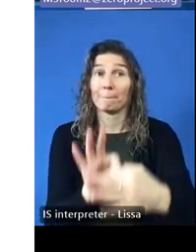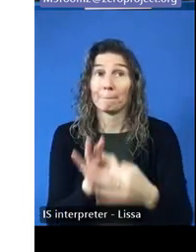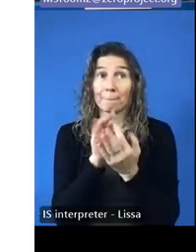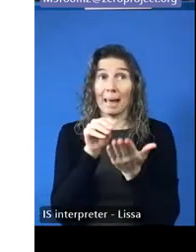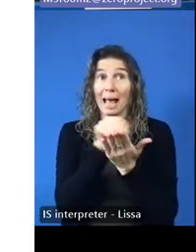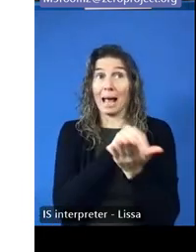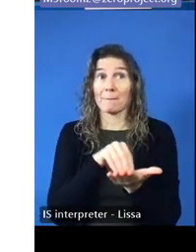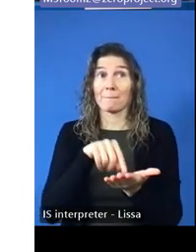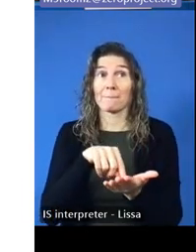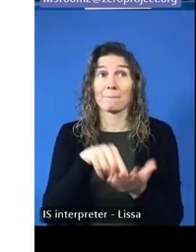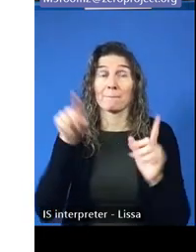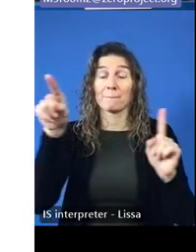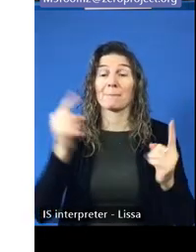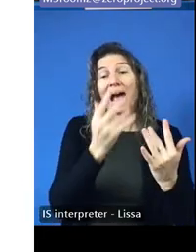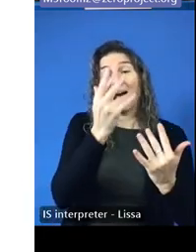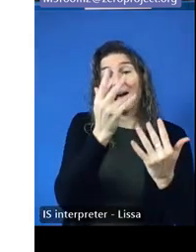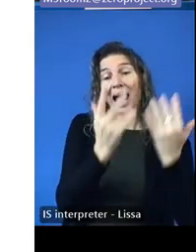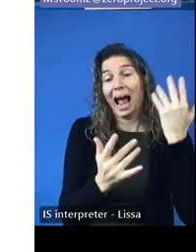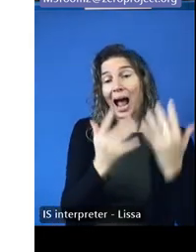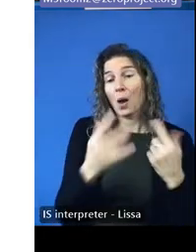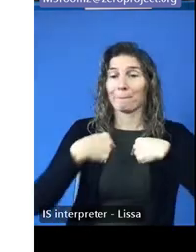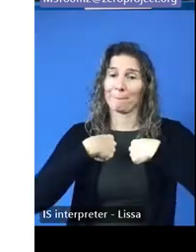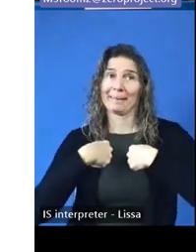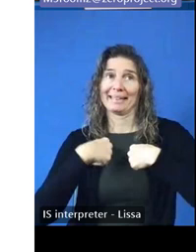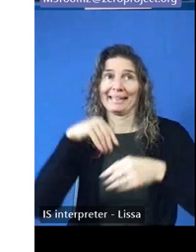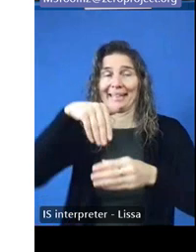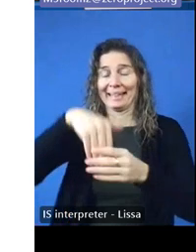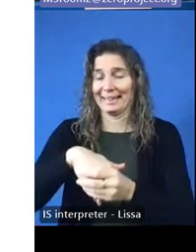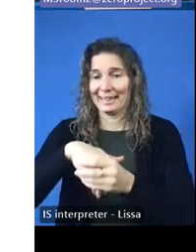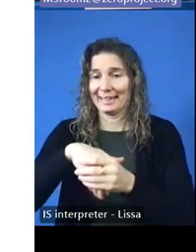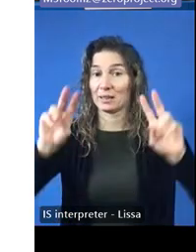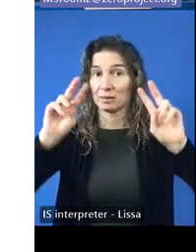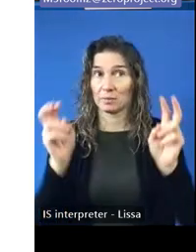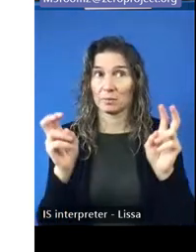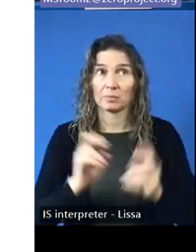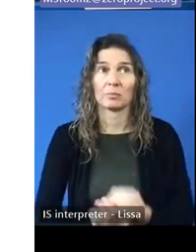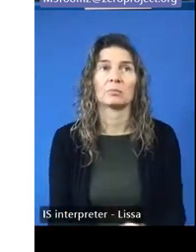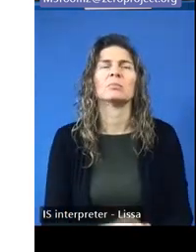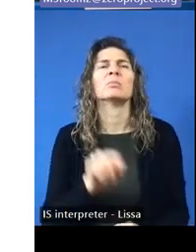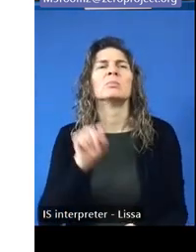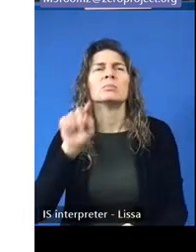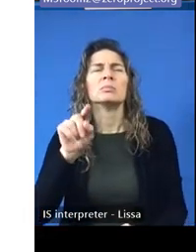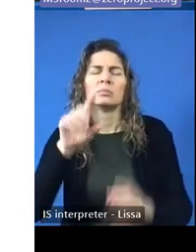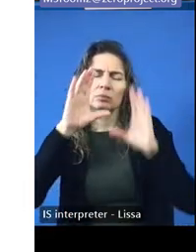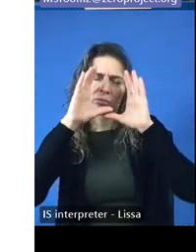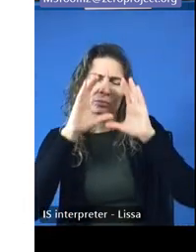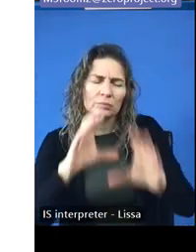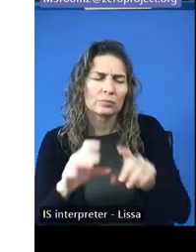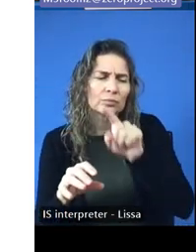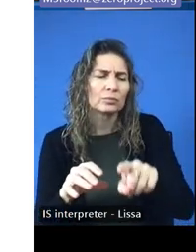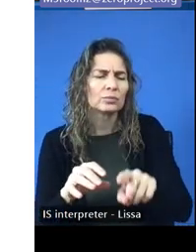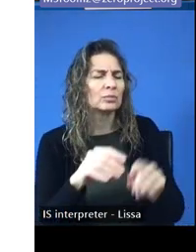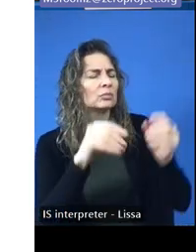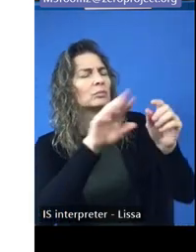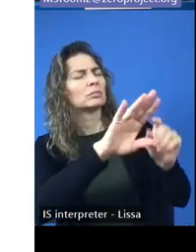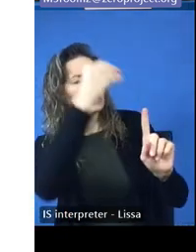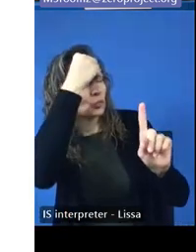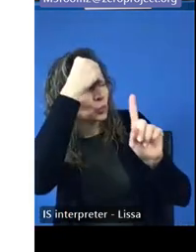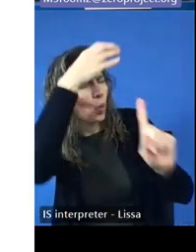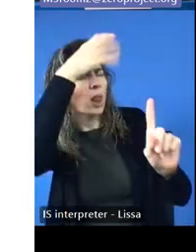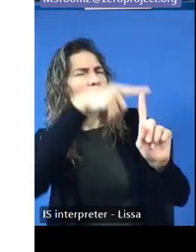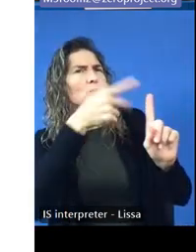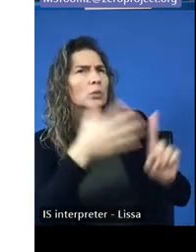provides customized support for ongoing application of knowledge and skills. Count Me In is designed to bridge